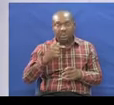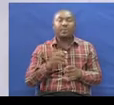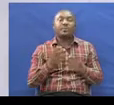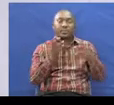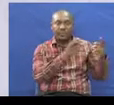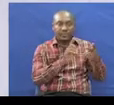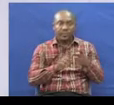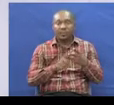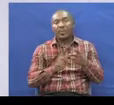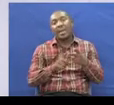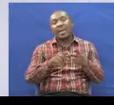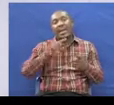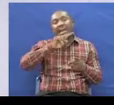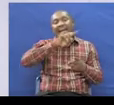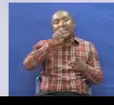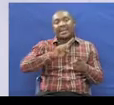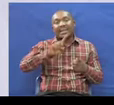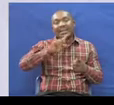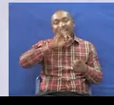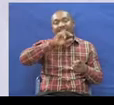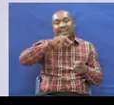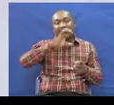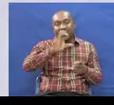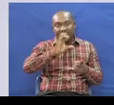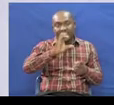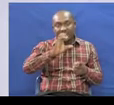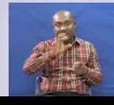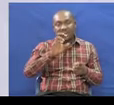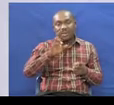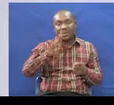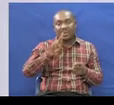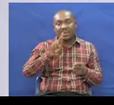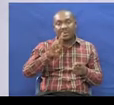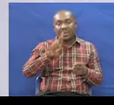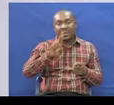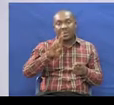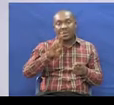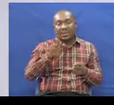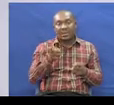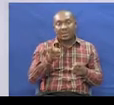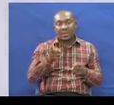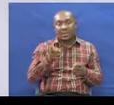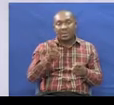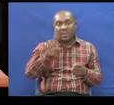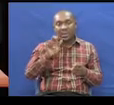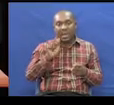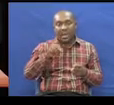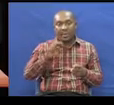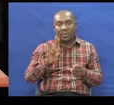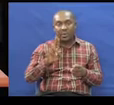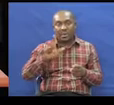And what the formula for zinc granules? The formula is Zn as a symbol